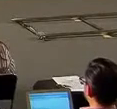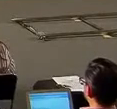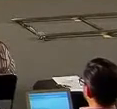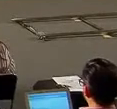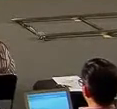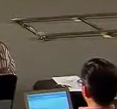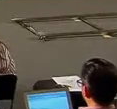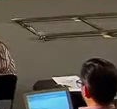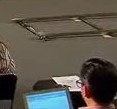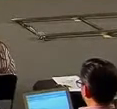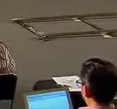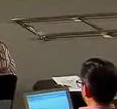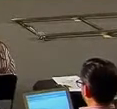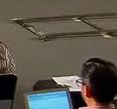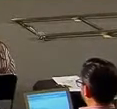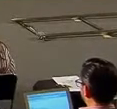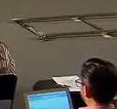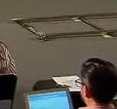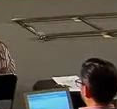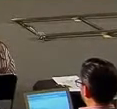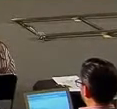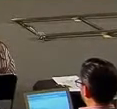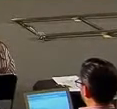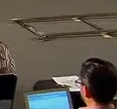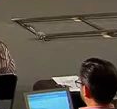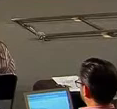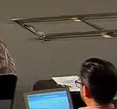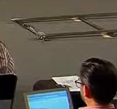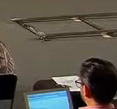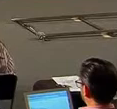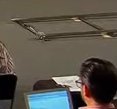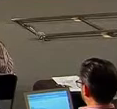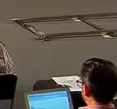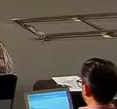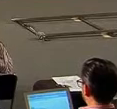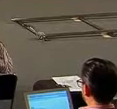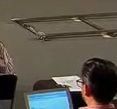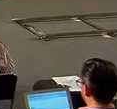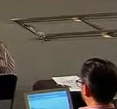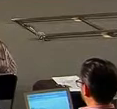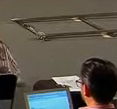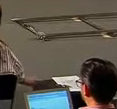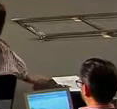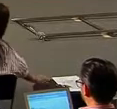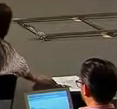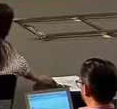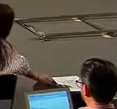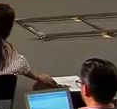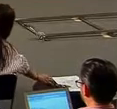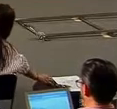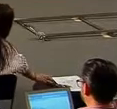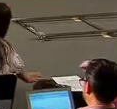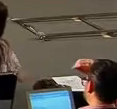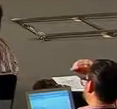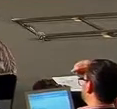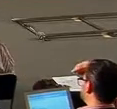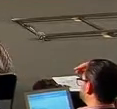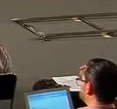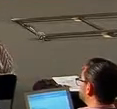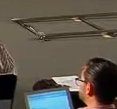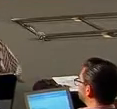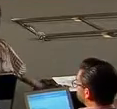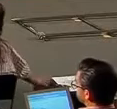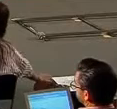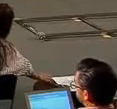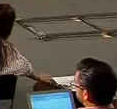state distribution. Dr. Alomia, please, can you begin? Thank you, Deputy Secretary. Good evening, everyone. Let's begin